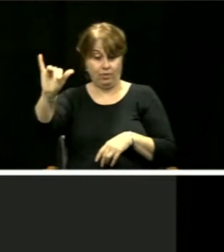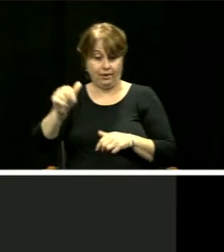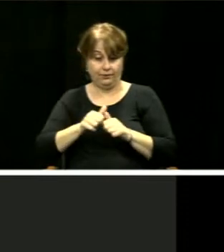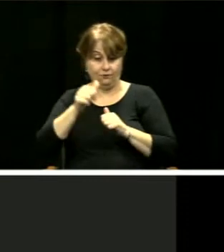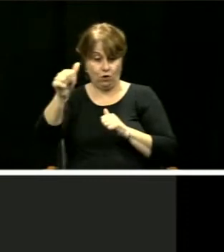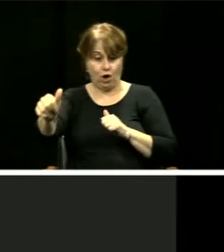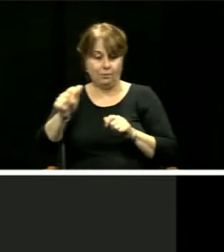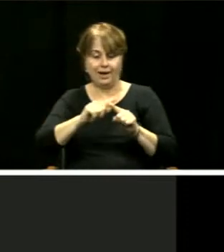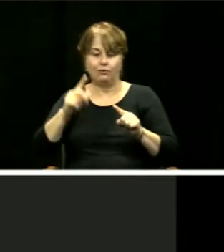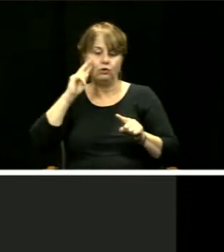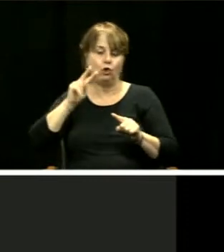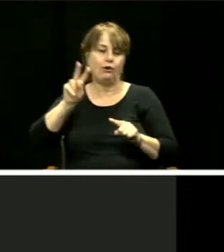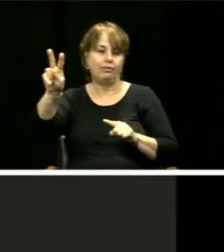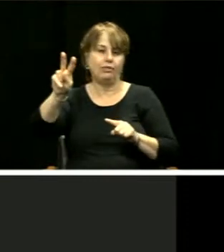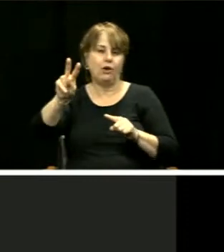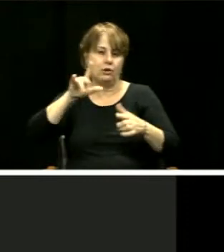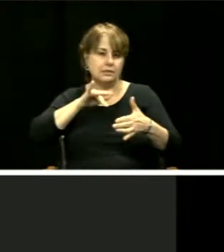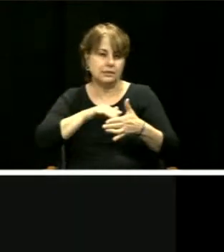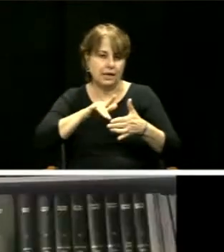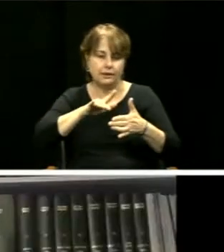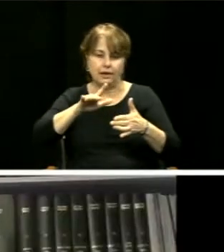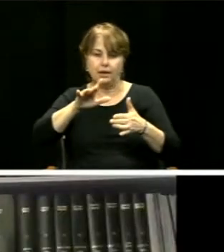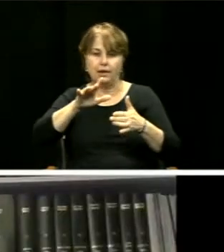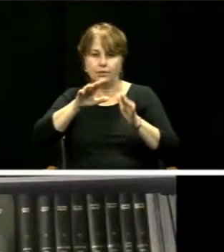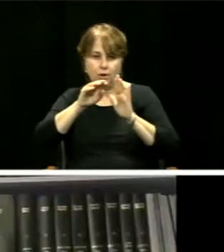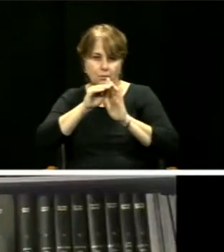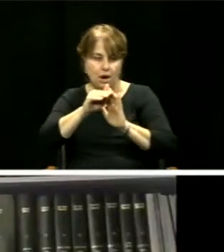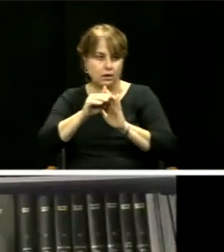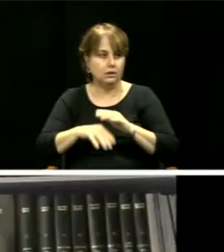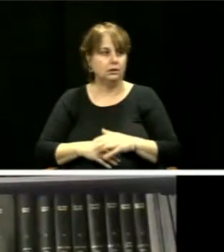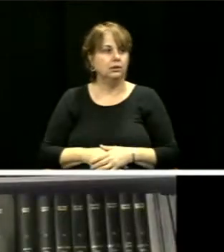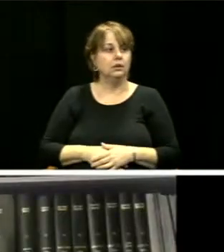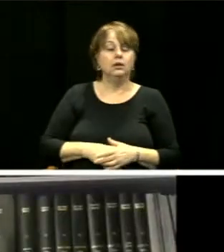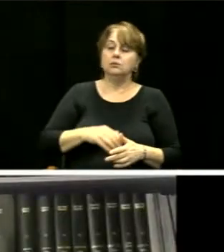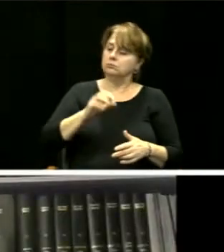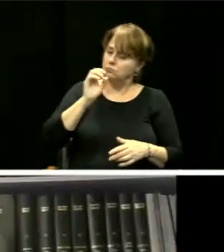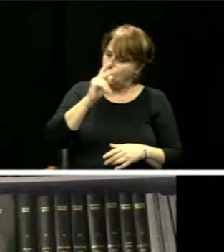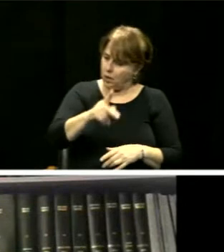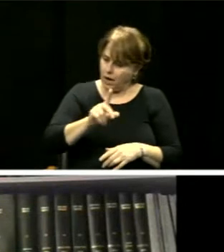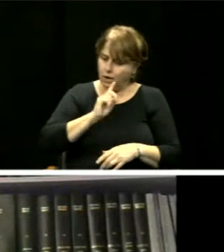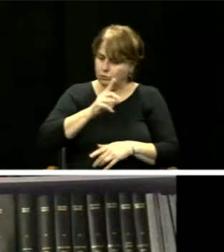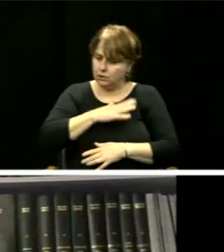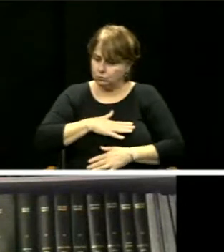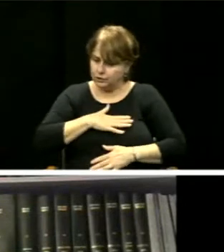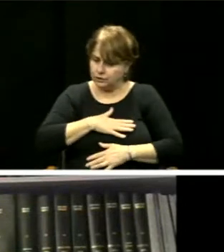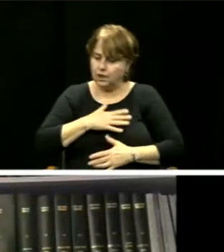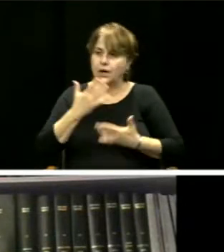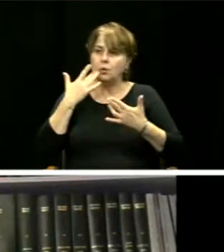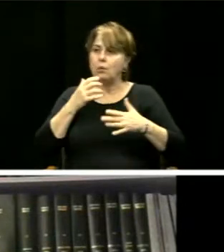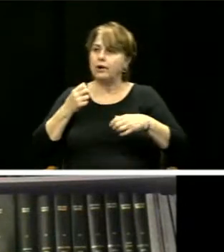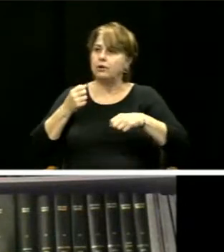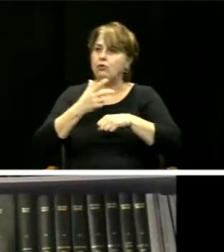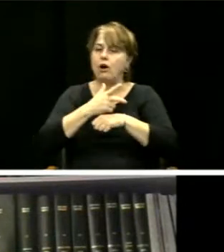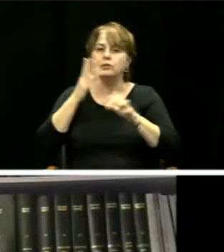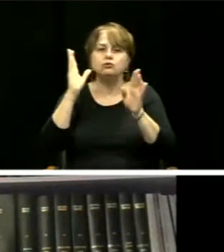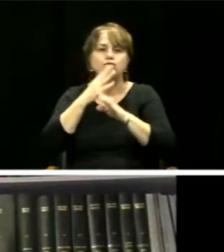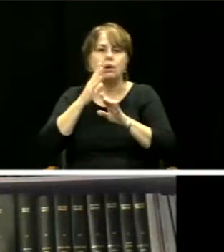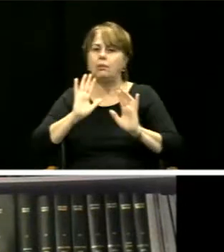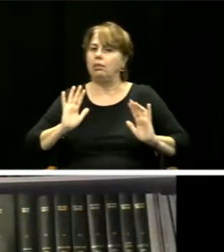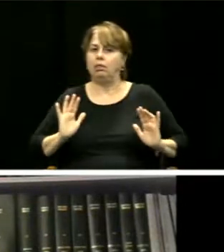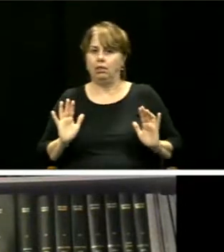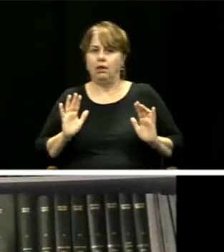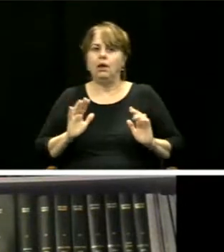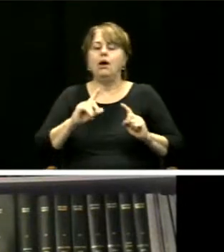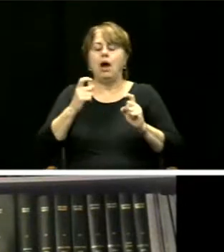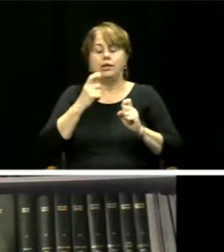to see. Well, I thank know you, that Cindy, and it's on thank you, top. Joe. No, I appreciate it. I'm not trying to cause trouble here. What I'm trying to do is